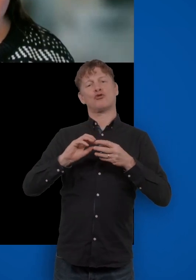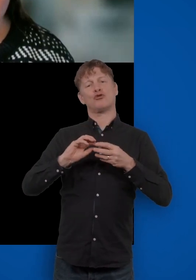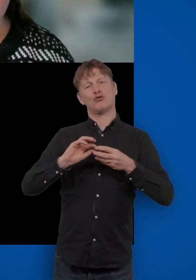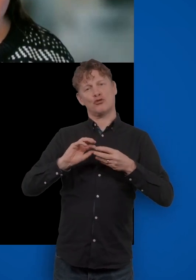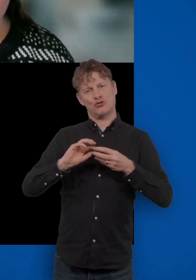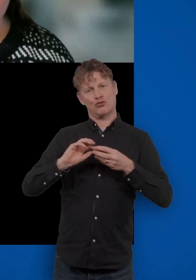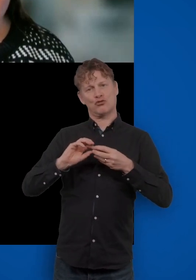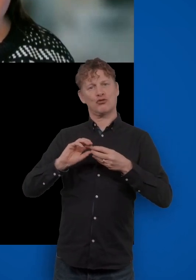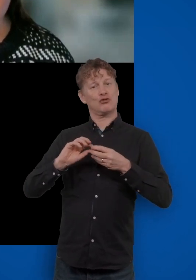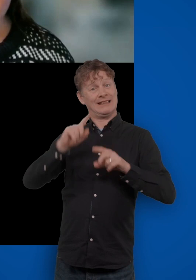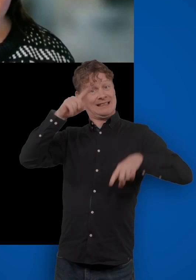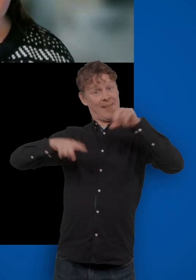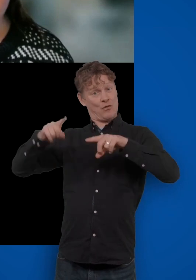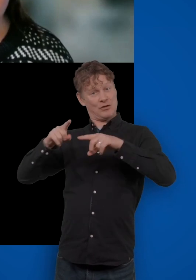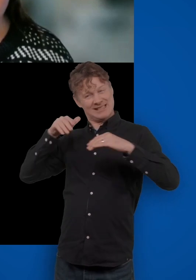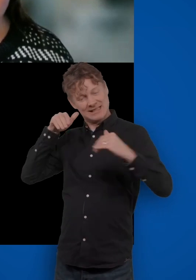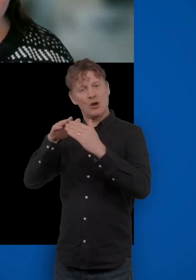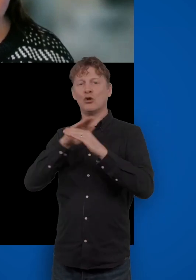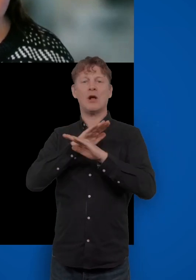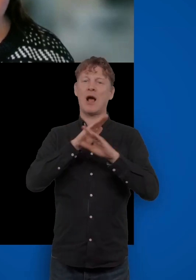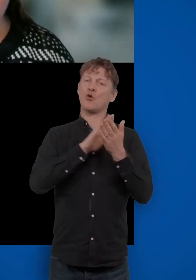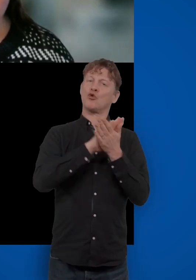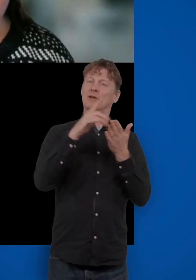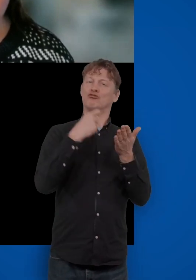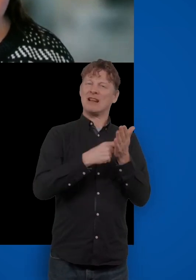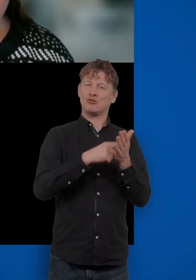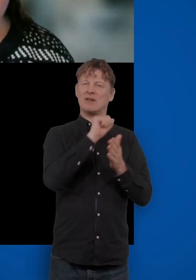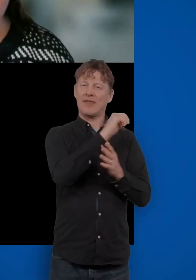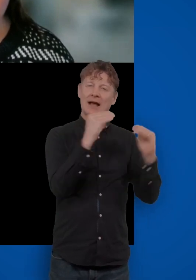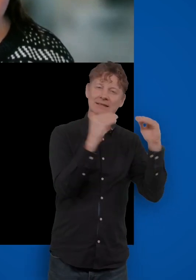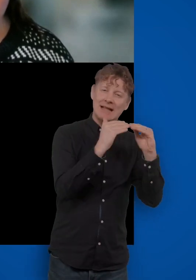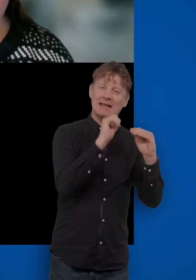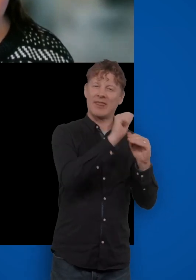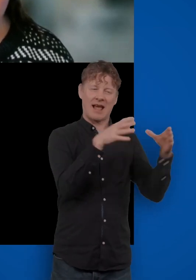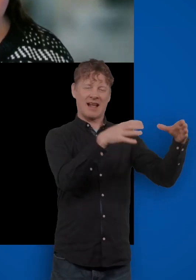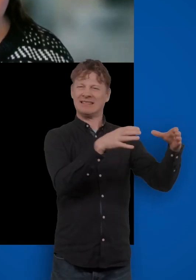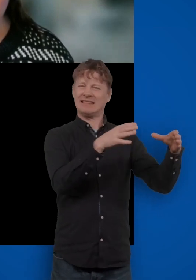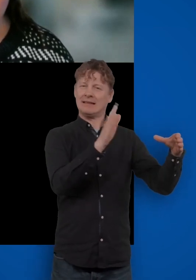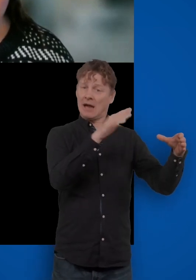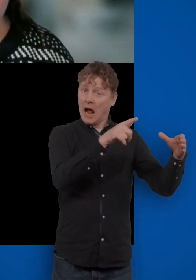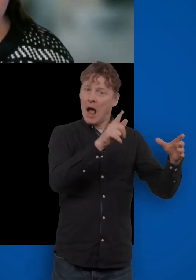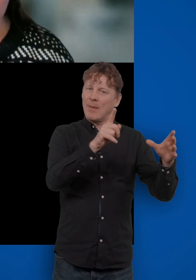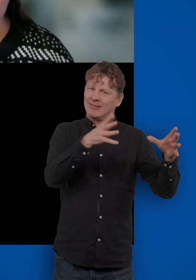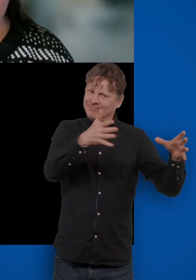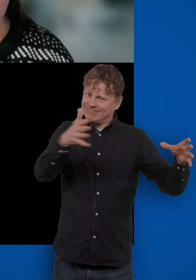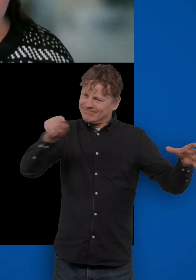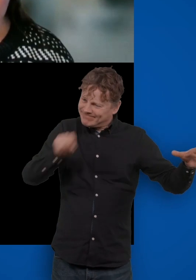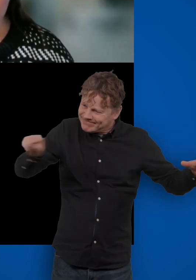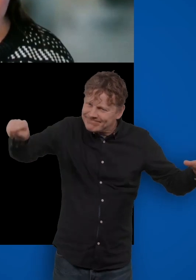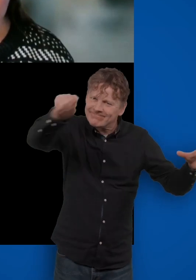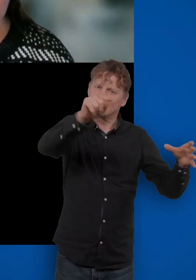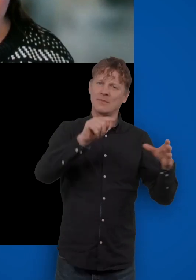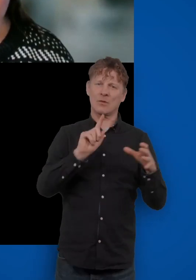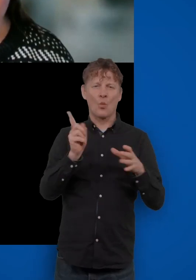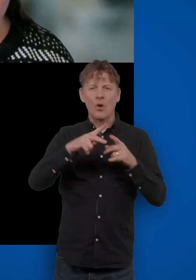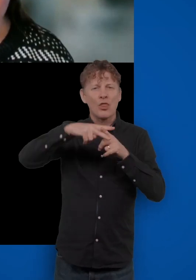beyond human resources sort of requirements or standards. And I was wondering if you could tell me a little bit about how maybe the tools